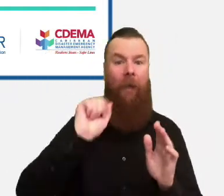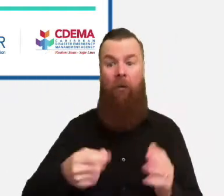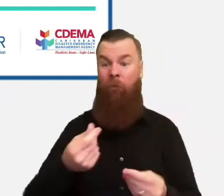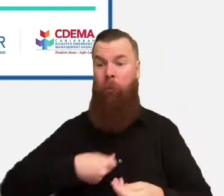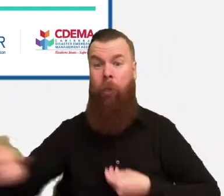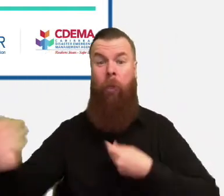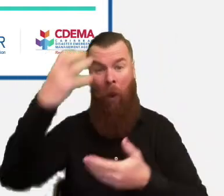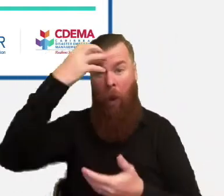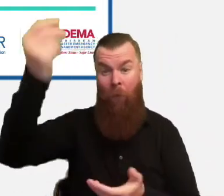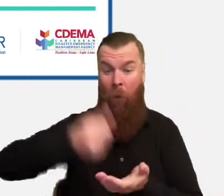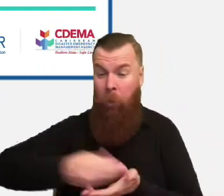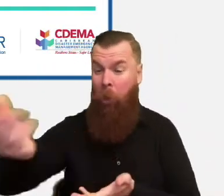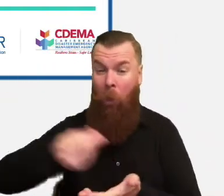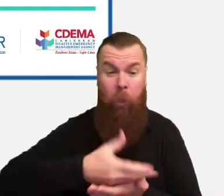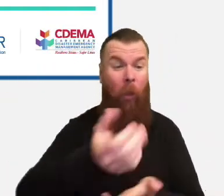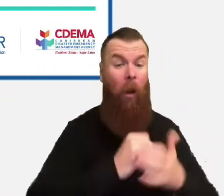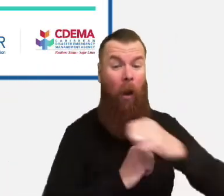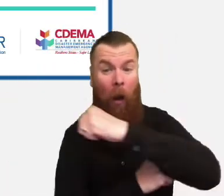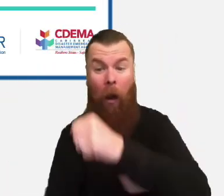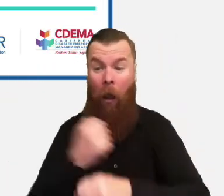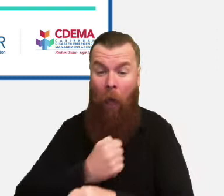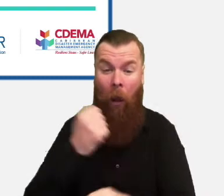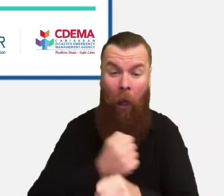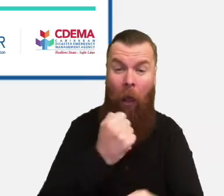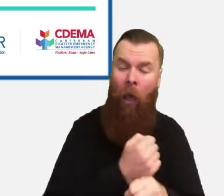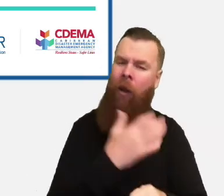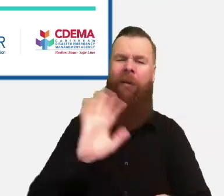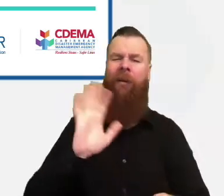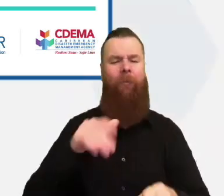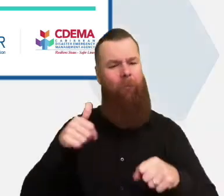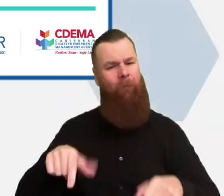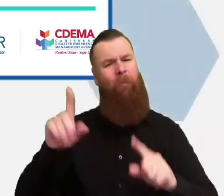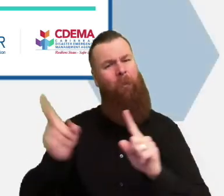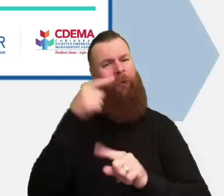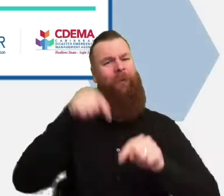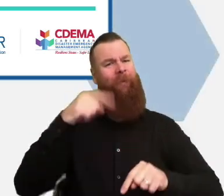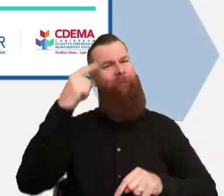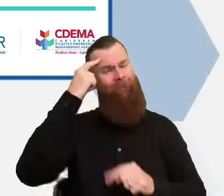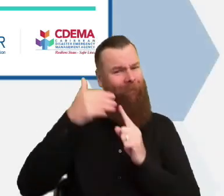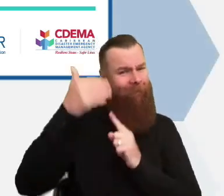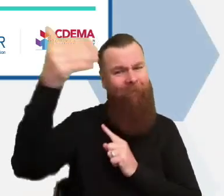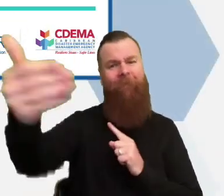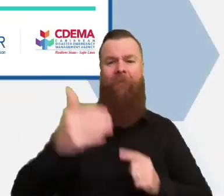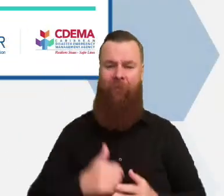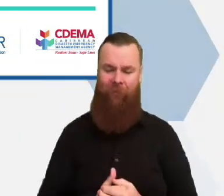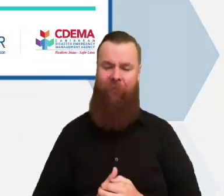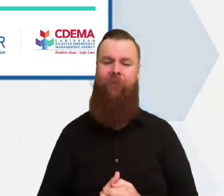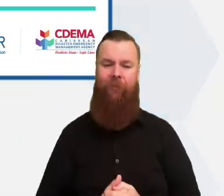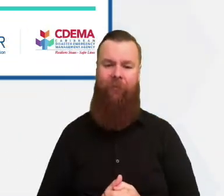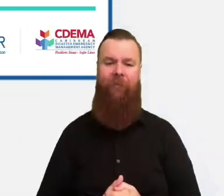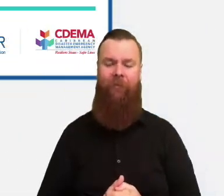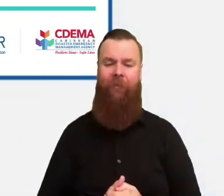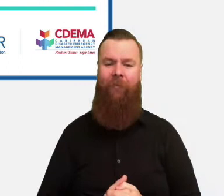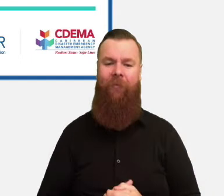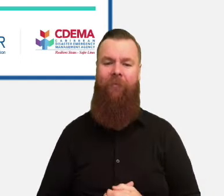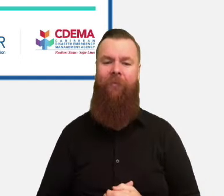Okay, so the last slide before quickly go to the principles. We no longer can argue